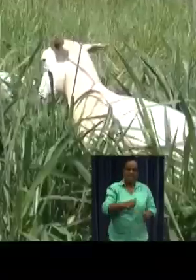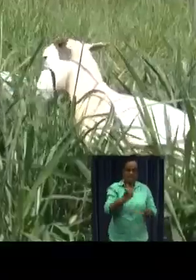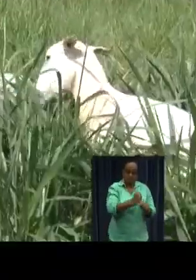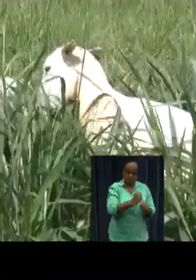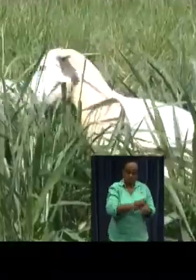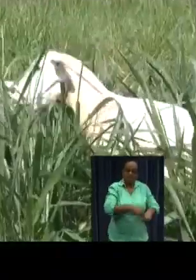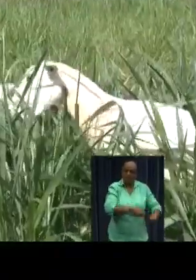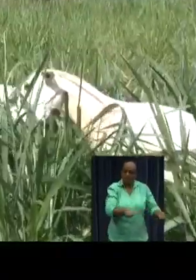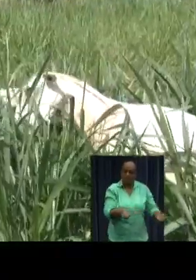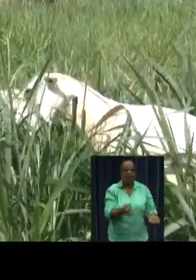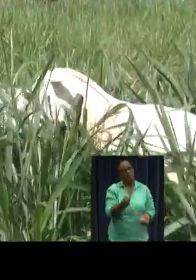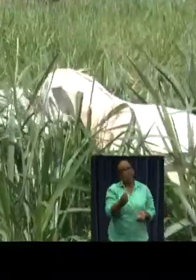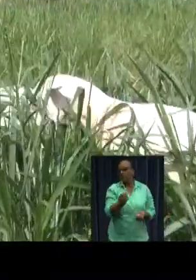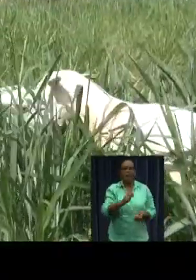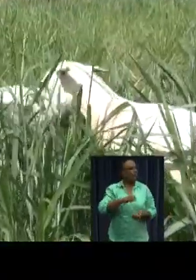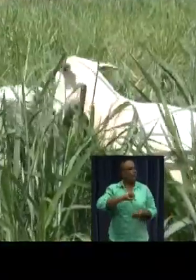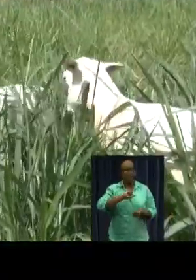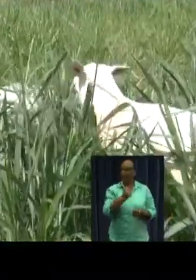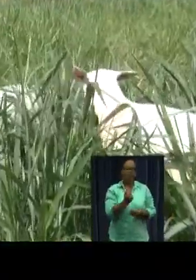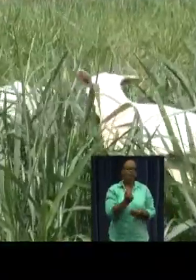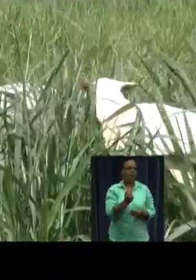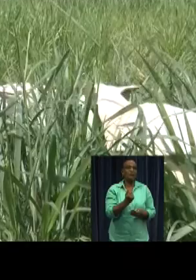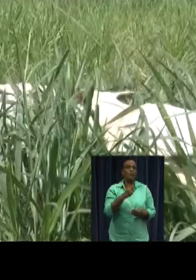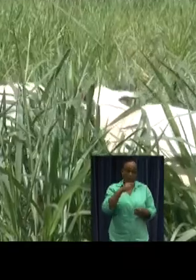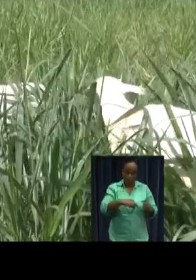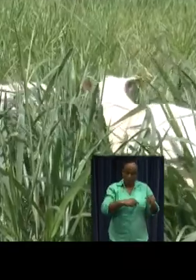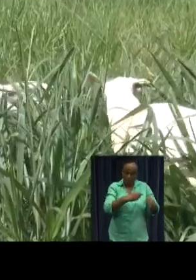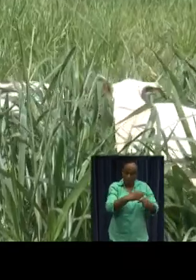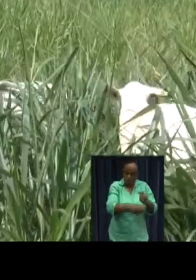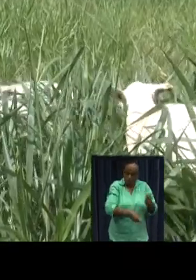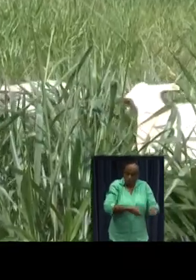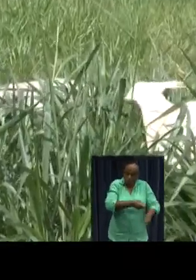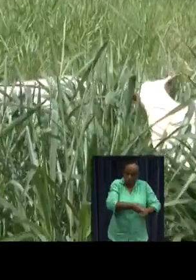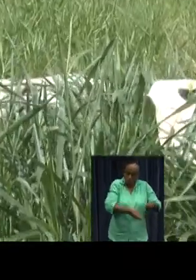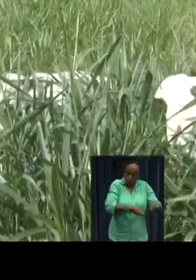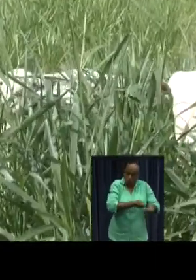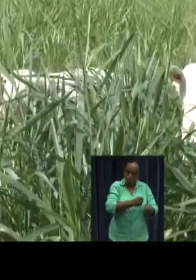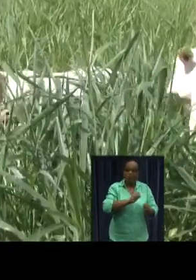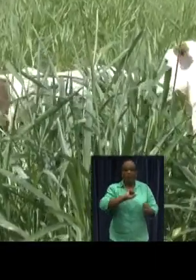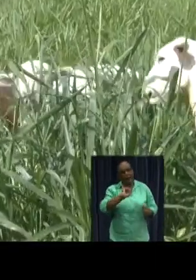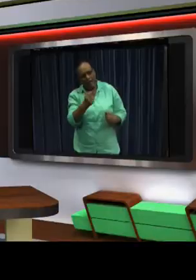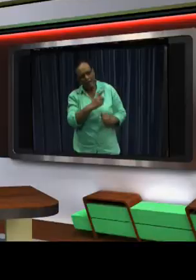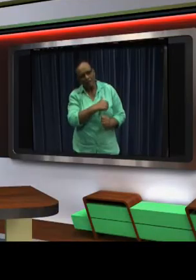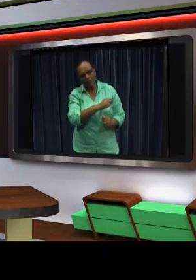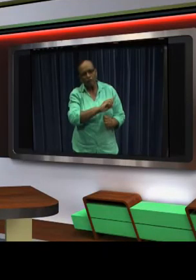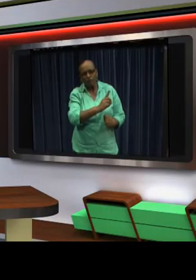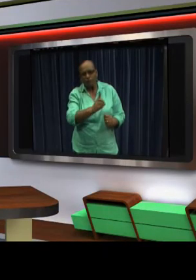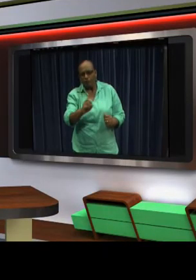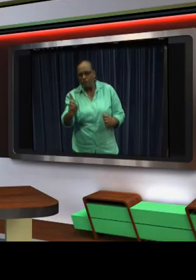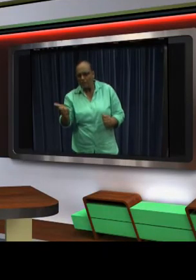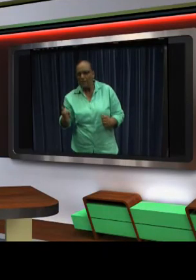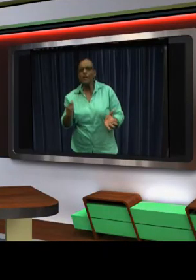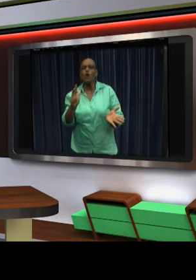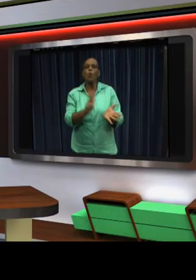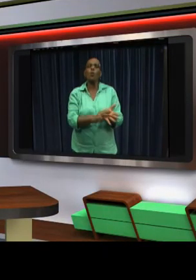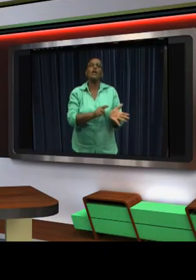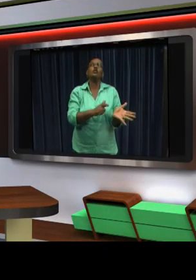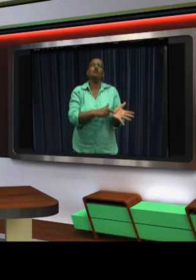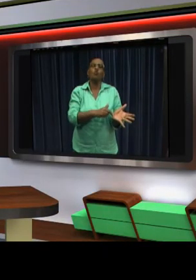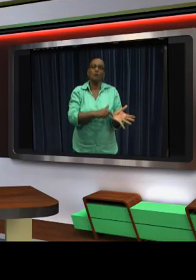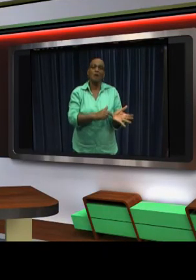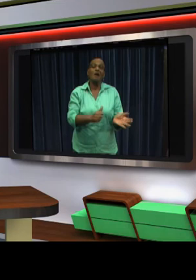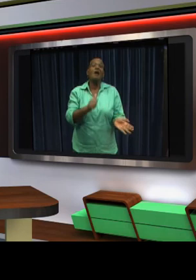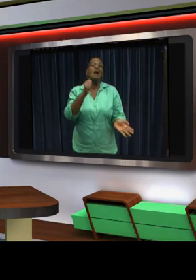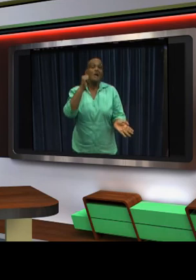foundation also wants the ministry to contribute to the import of new cattle and sheep. Garaj used